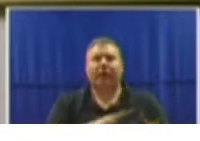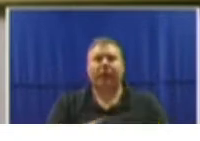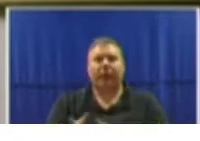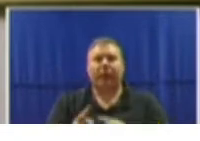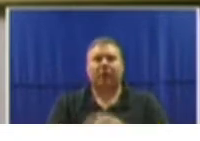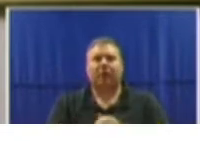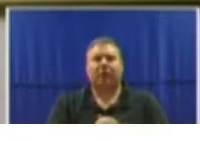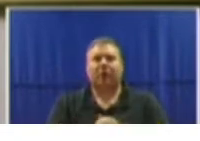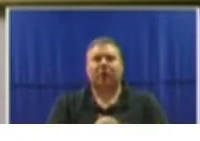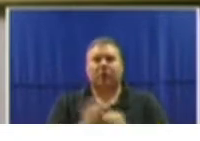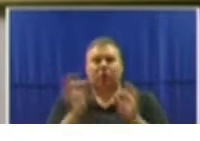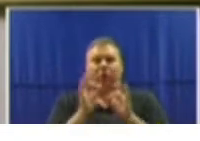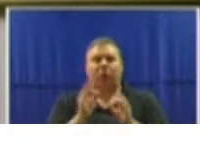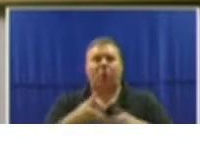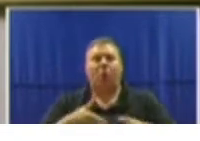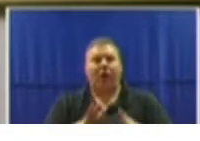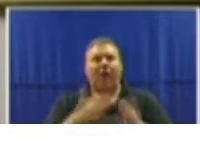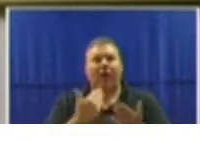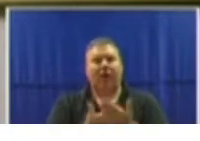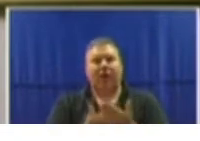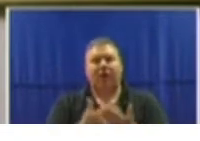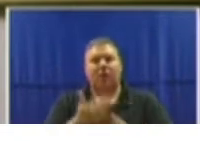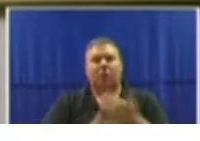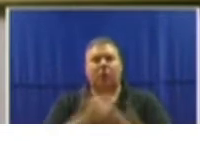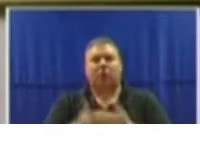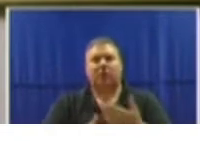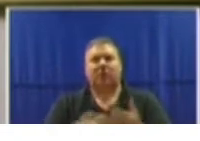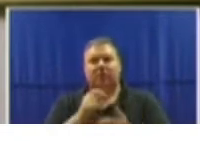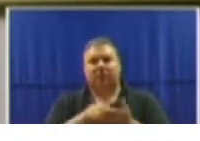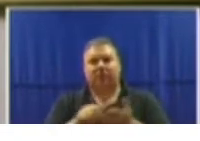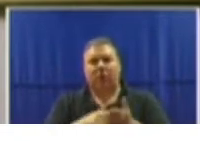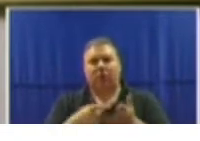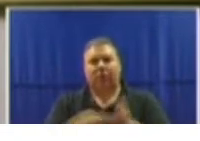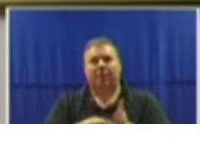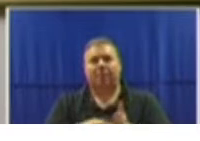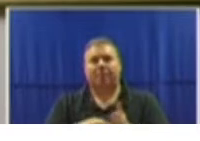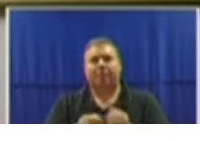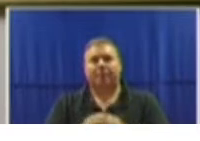in which we can still proceed with that vote. Order.